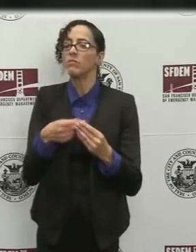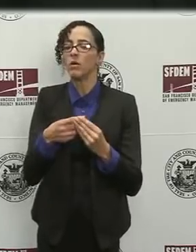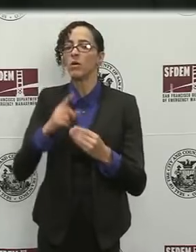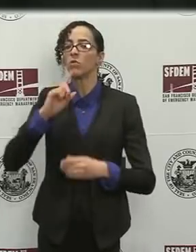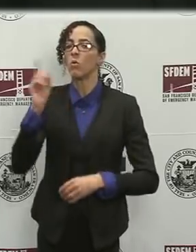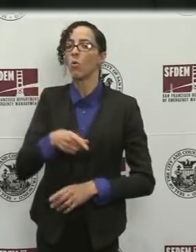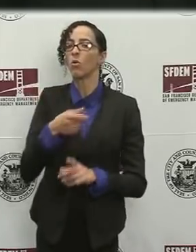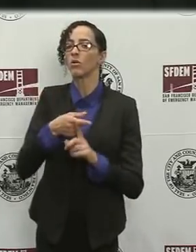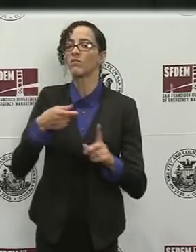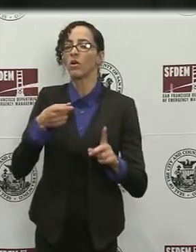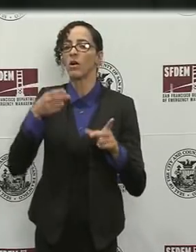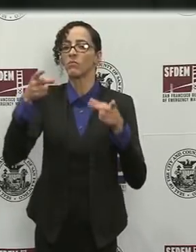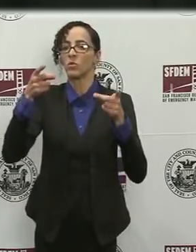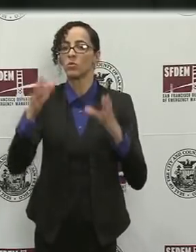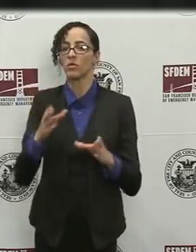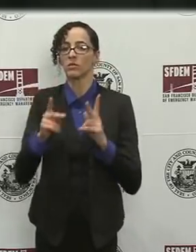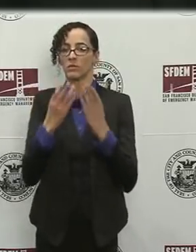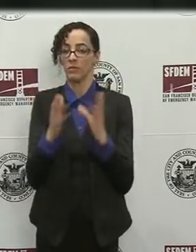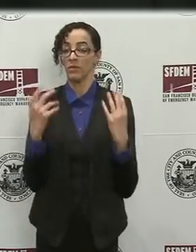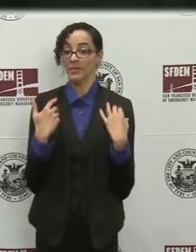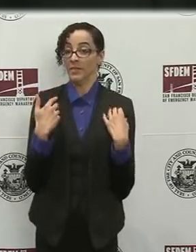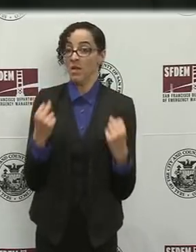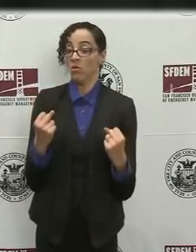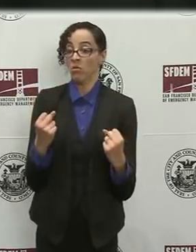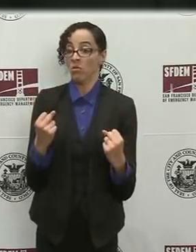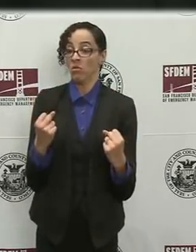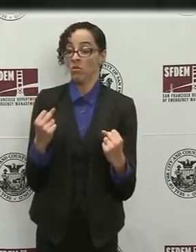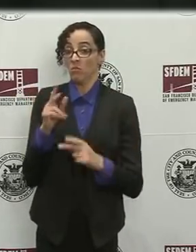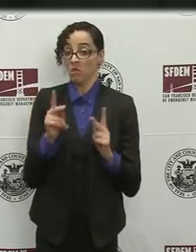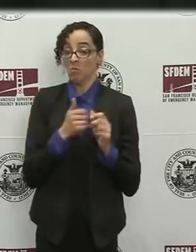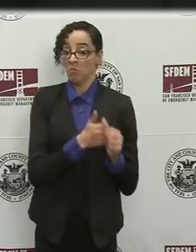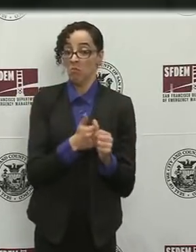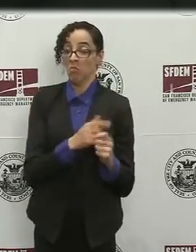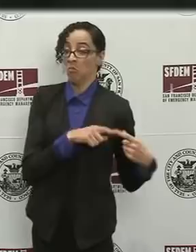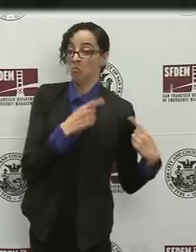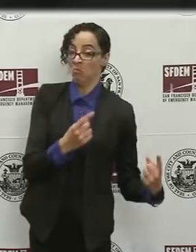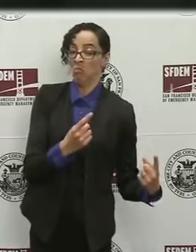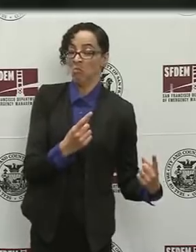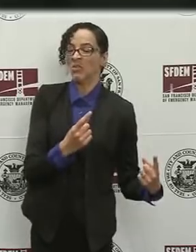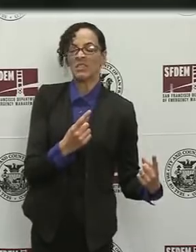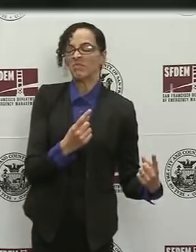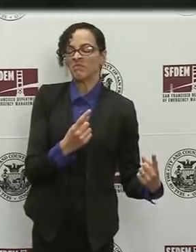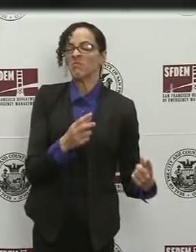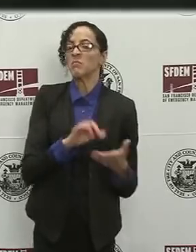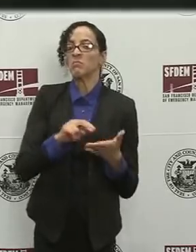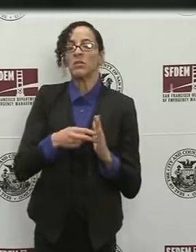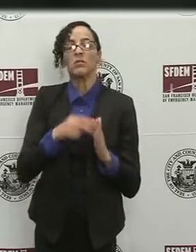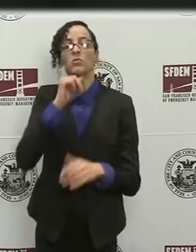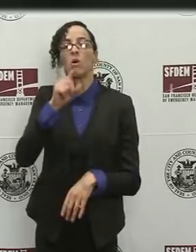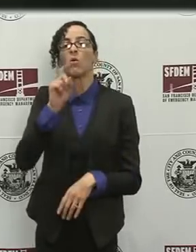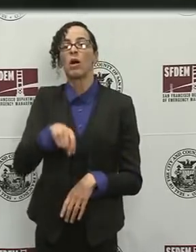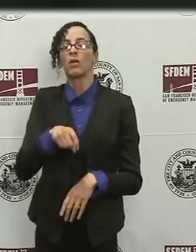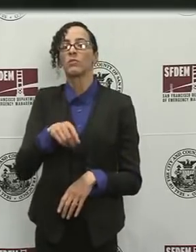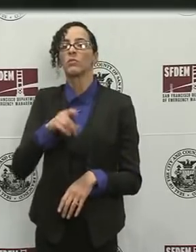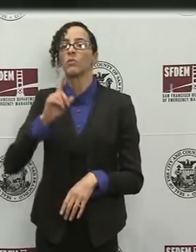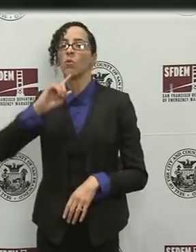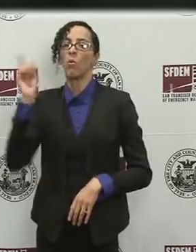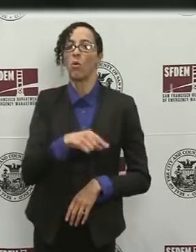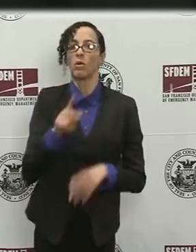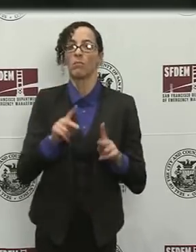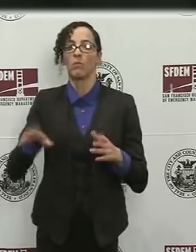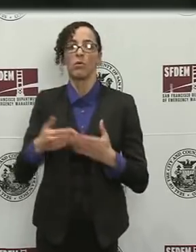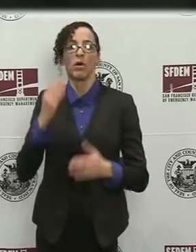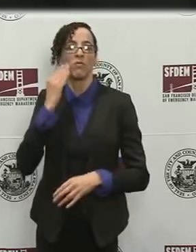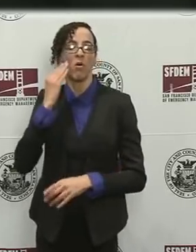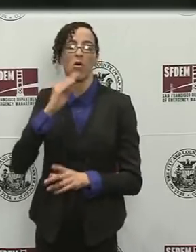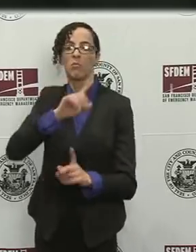some success with that, there's no need for curfew. So that is not on the table at this time. And a follow-up. Exactly how